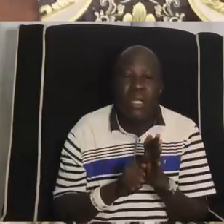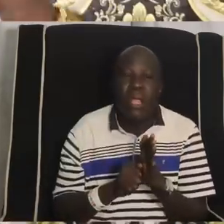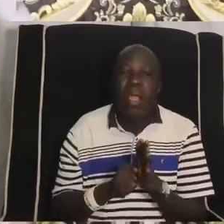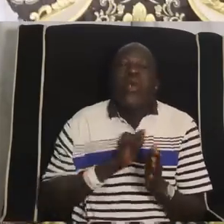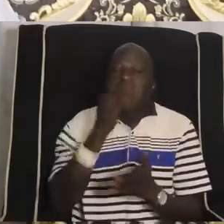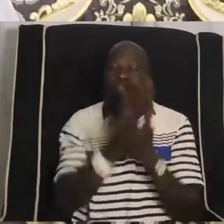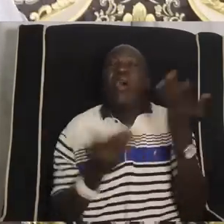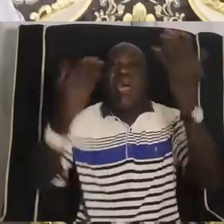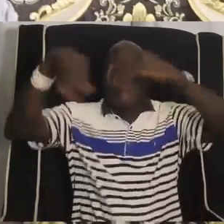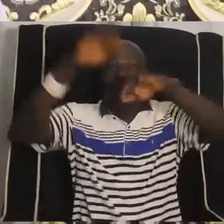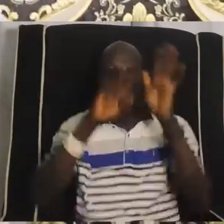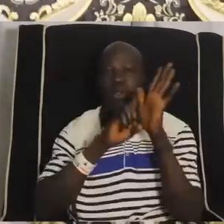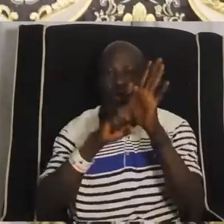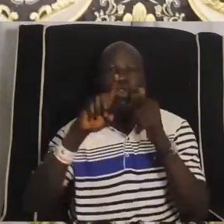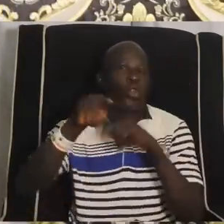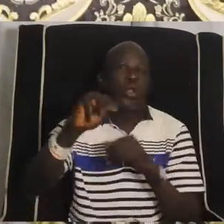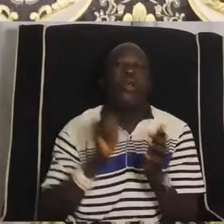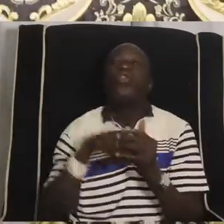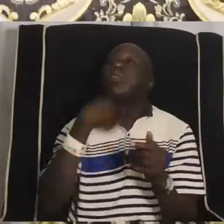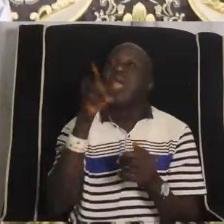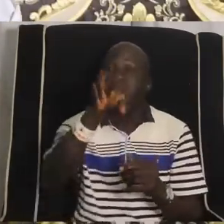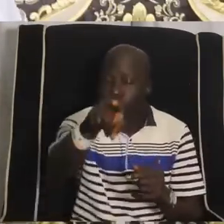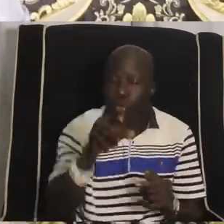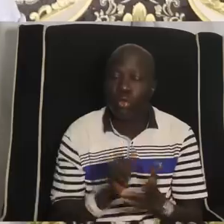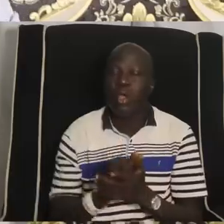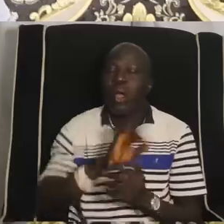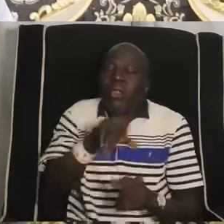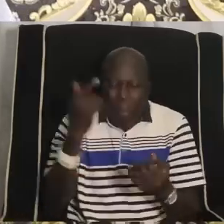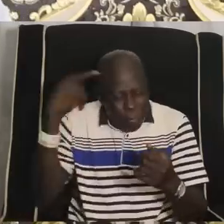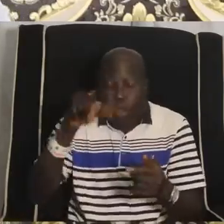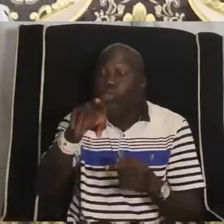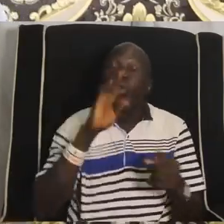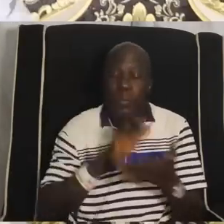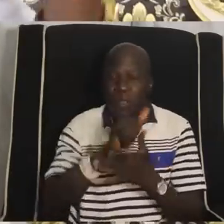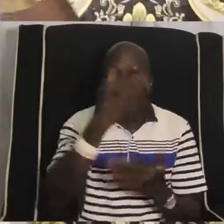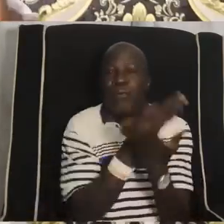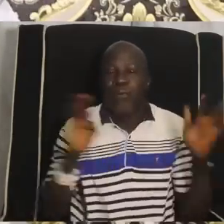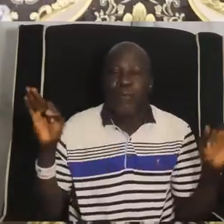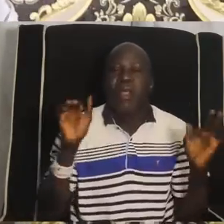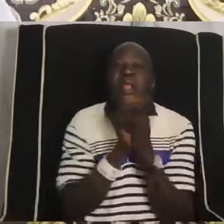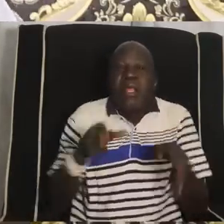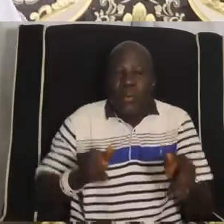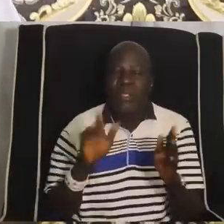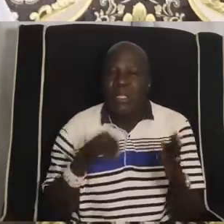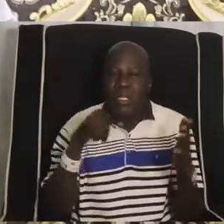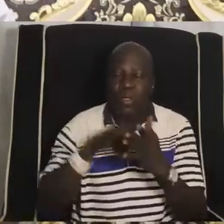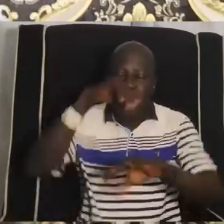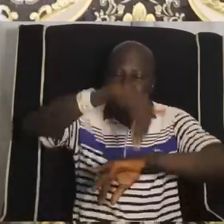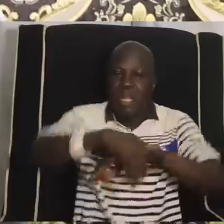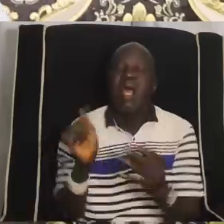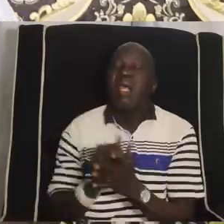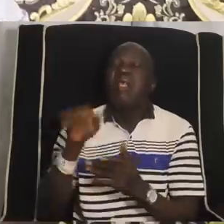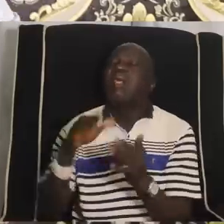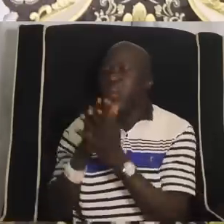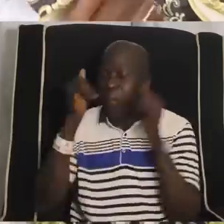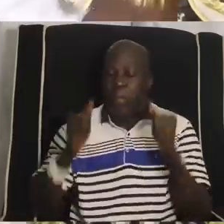doing? I want to love you, huh? That is so for you. Go by the bar. For you to be free. That man is oh my God,